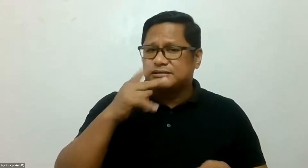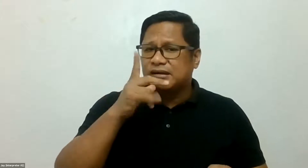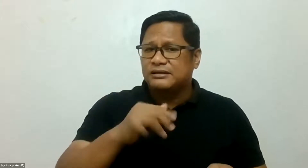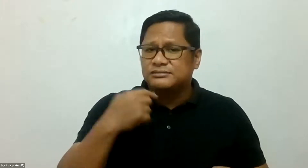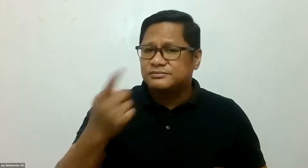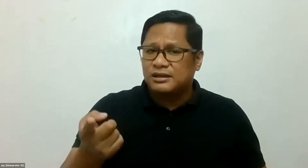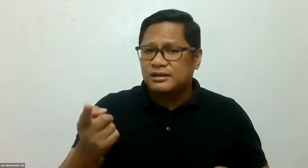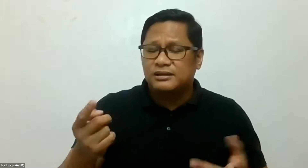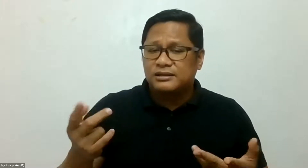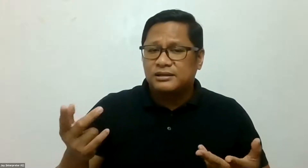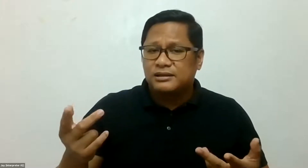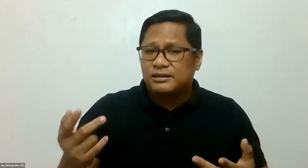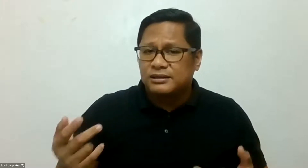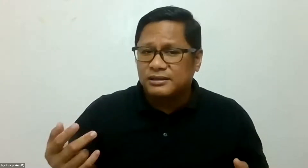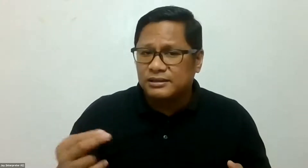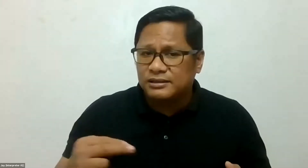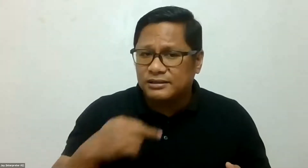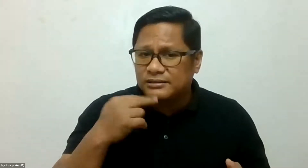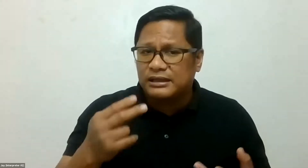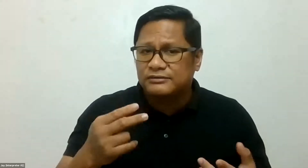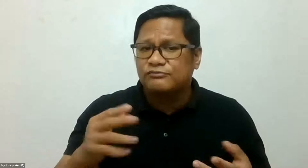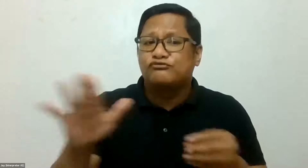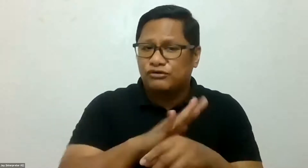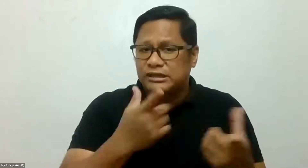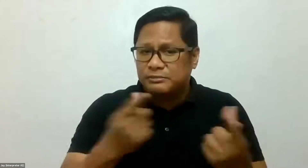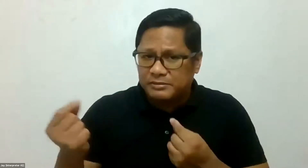been we have not fully implemented that